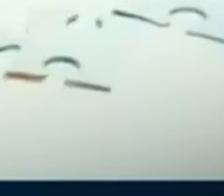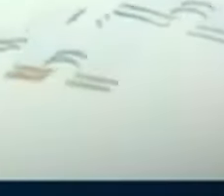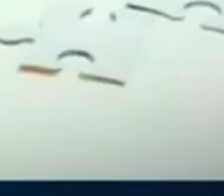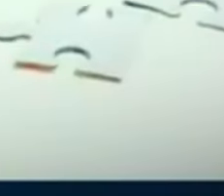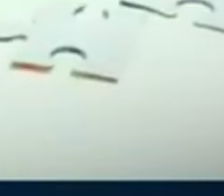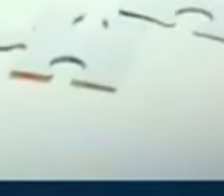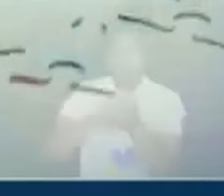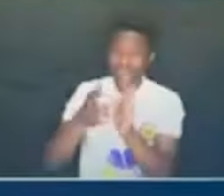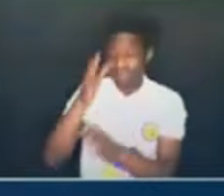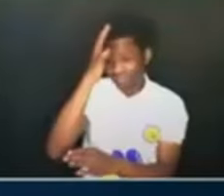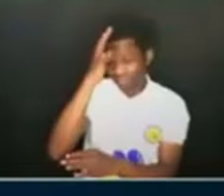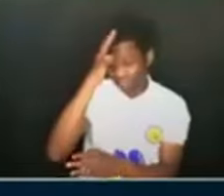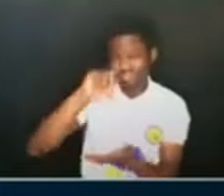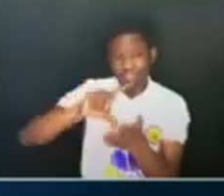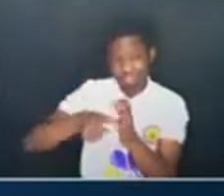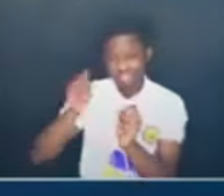problems.